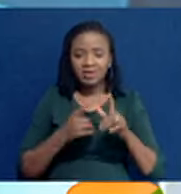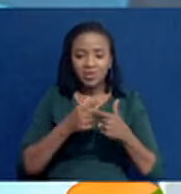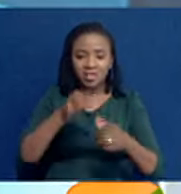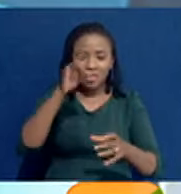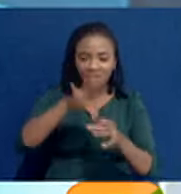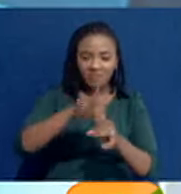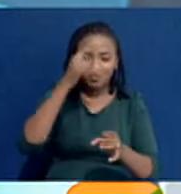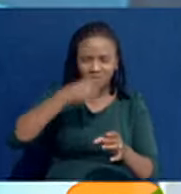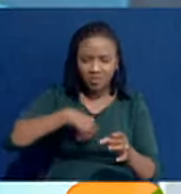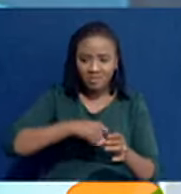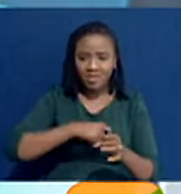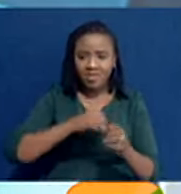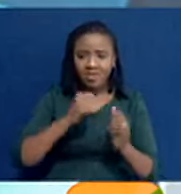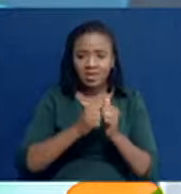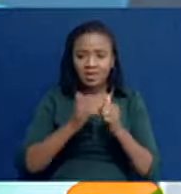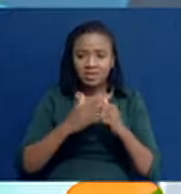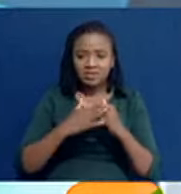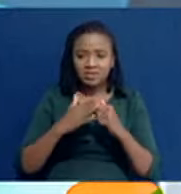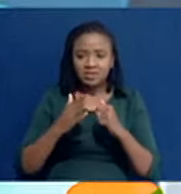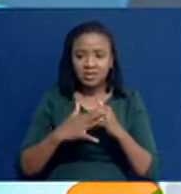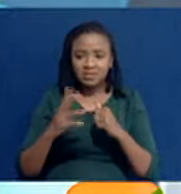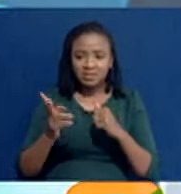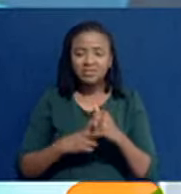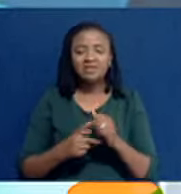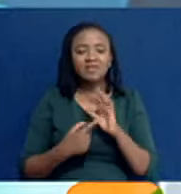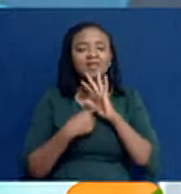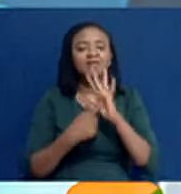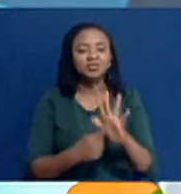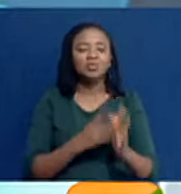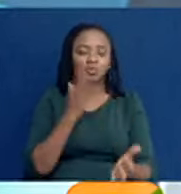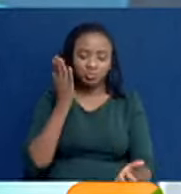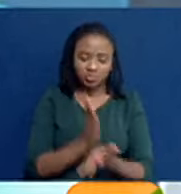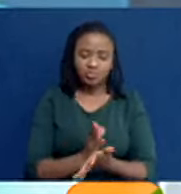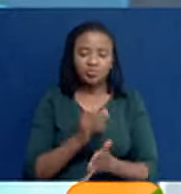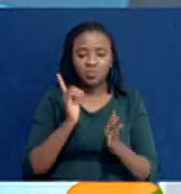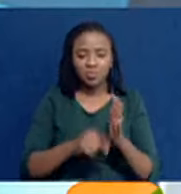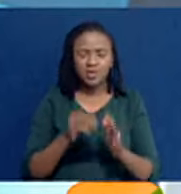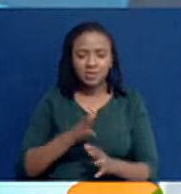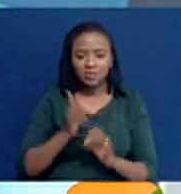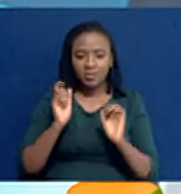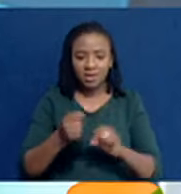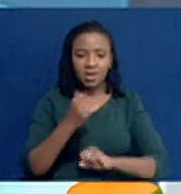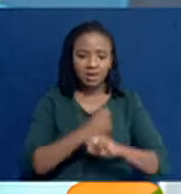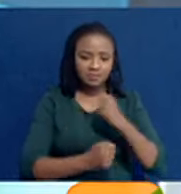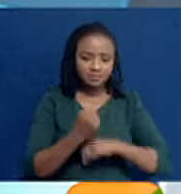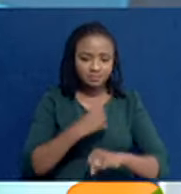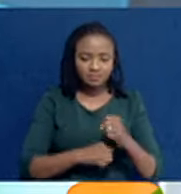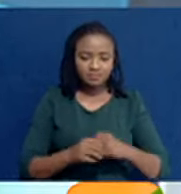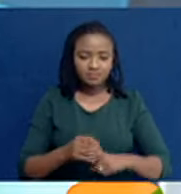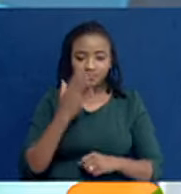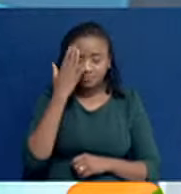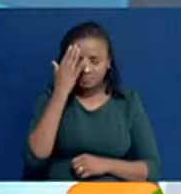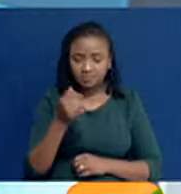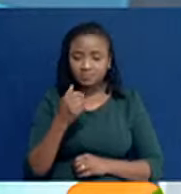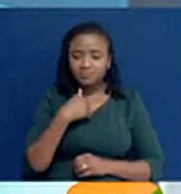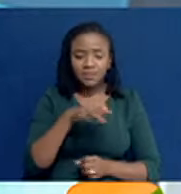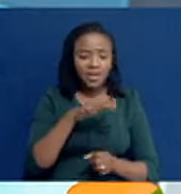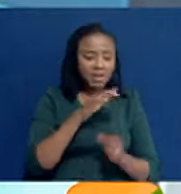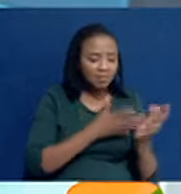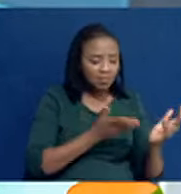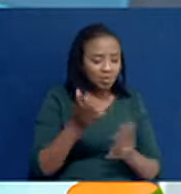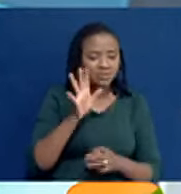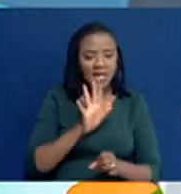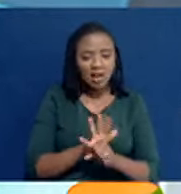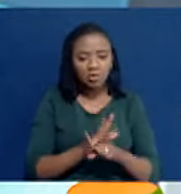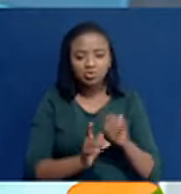in 97, they found what a woman can do for them. Yeah. Because I did a lot of development,